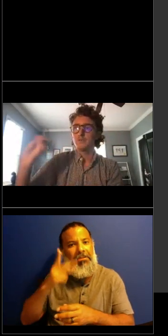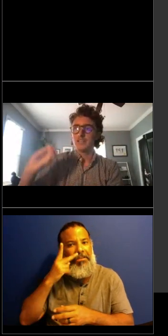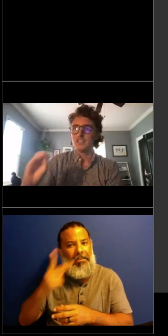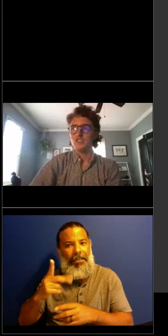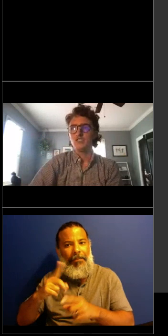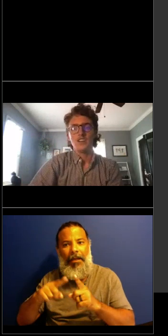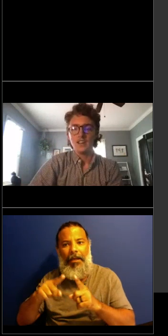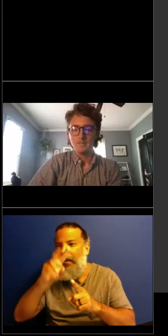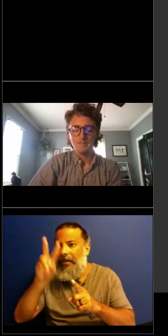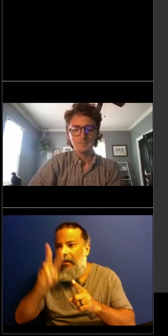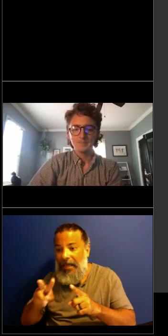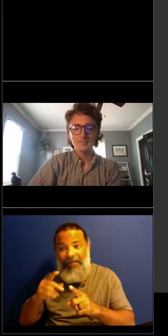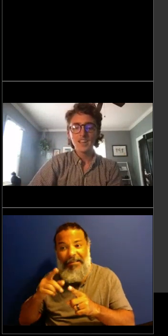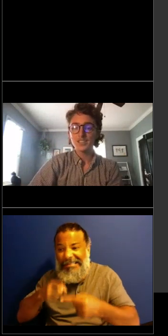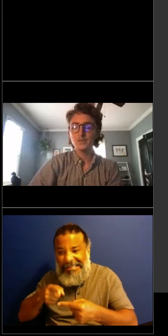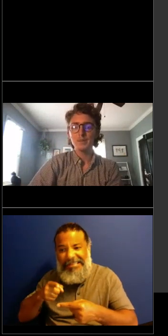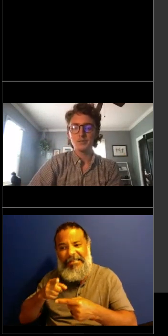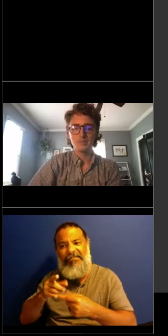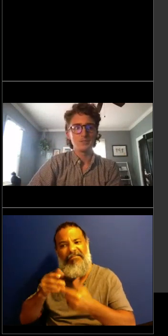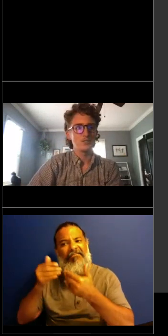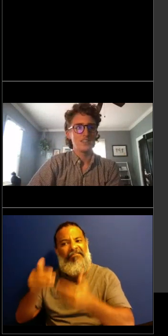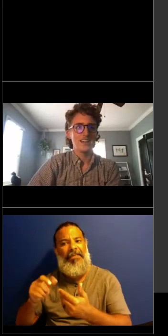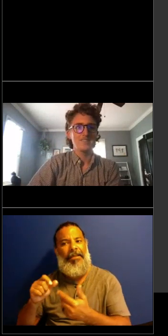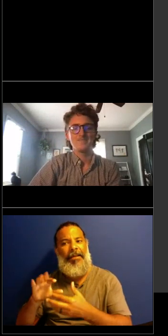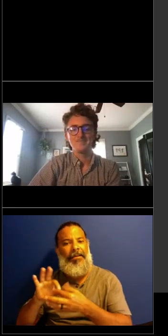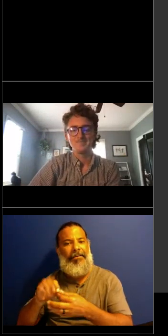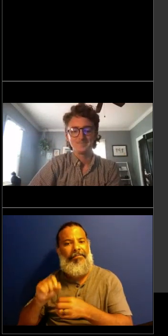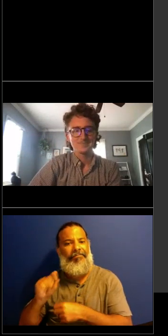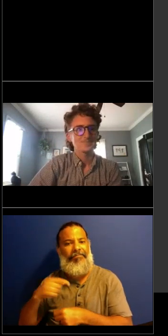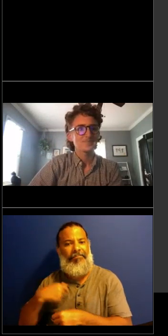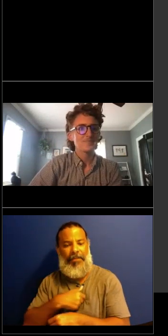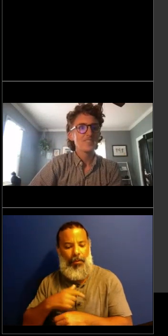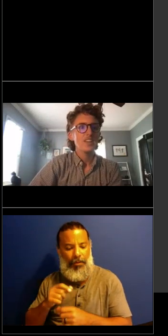are, just message us and we'll help you troubleshoot that.